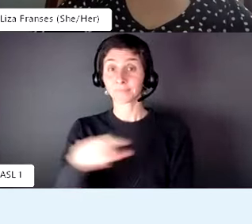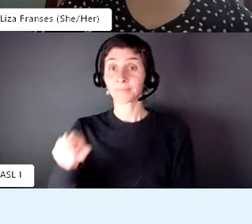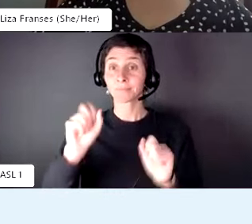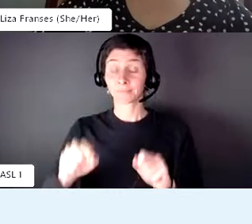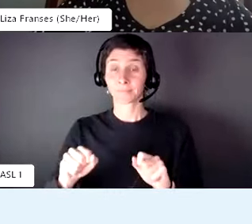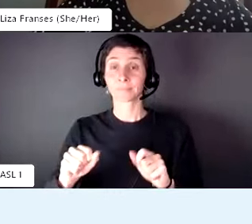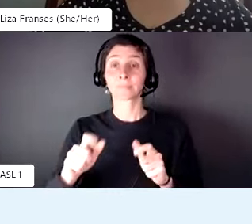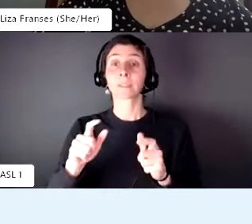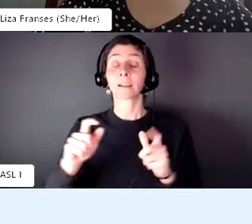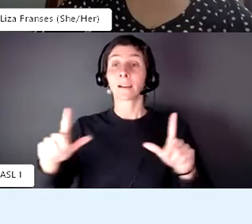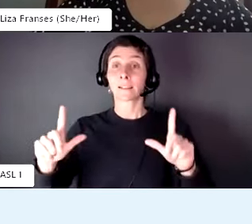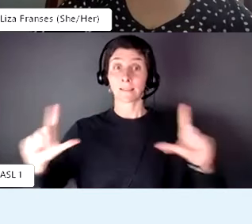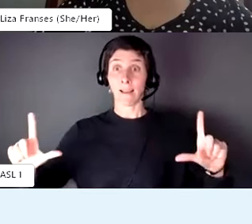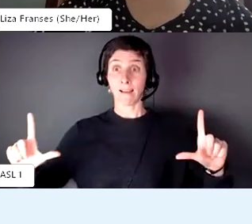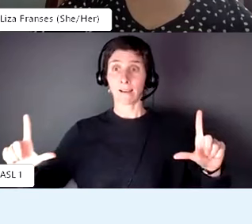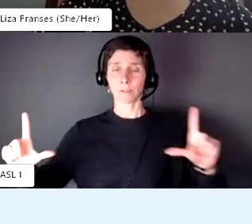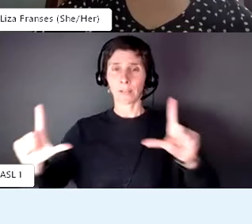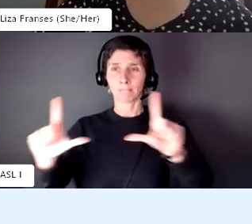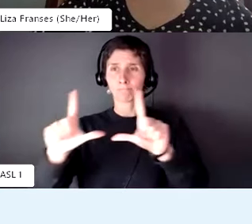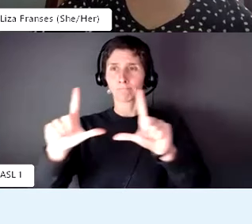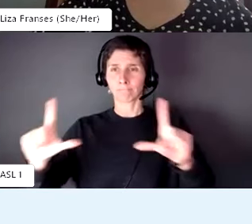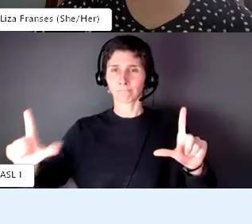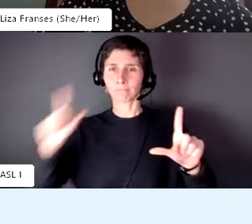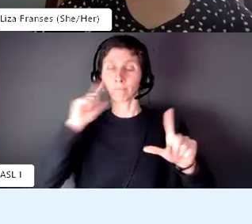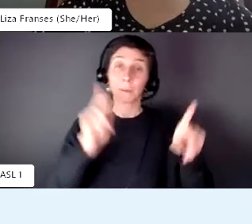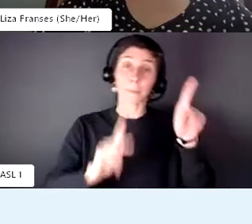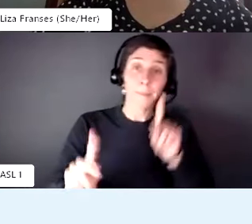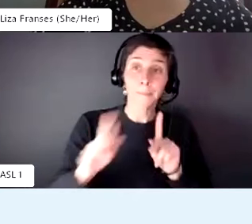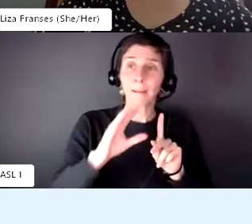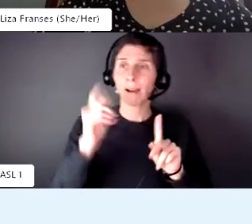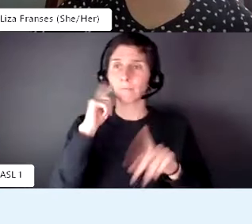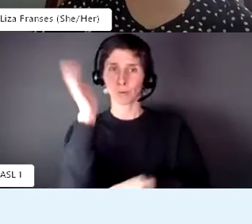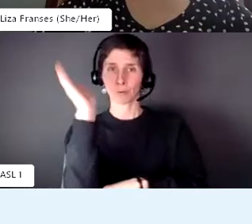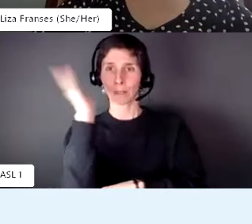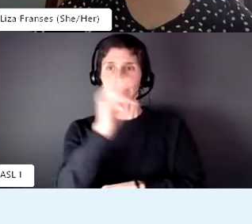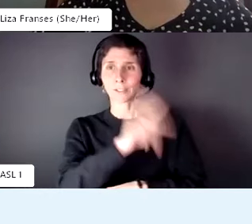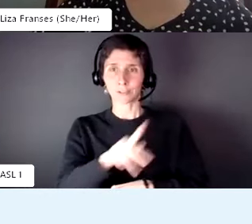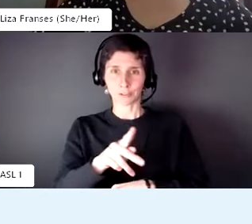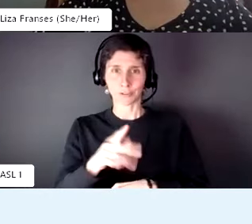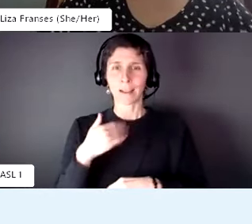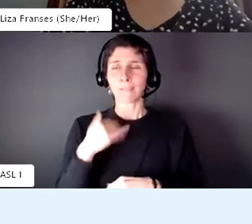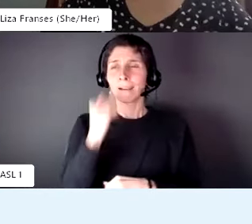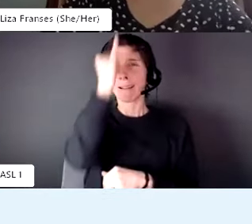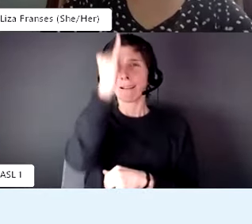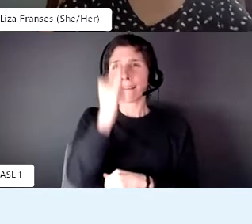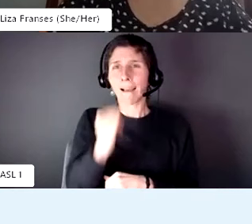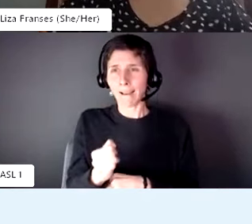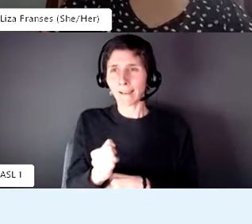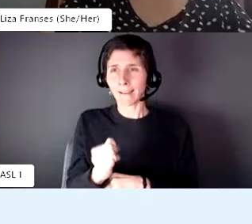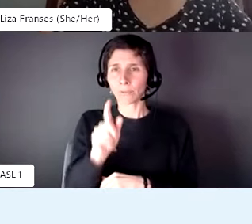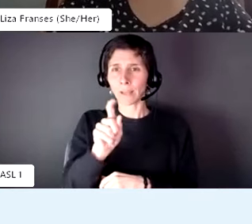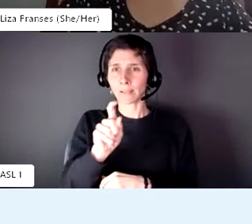of the screen of the people on your screen and the presentation. There's a line between the speakers, so you can